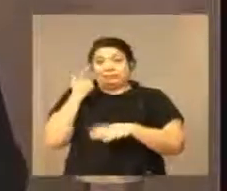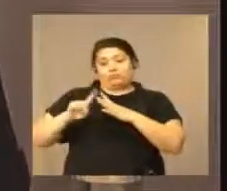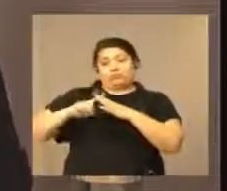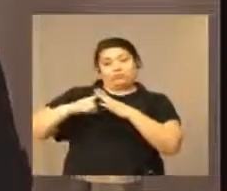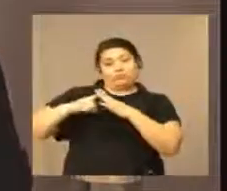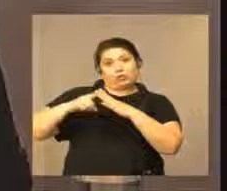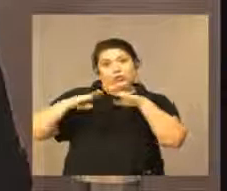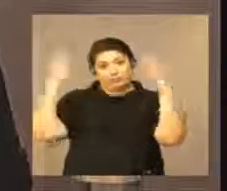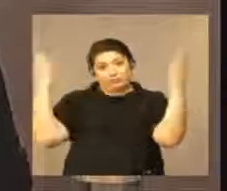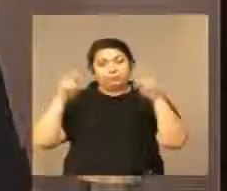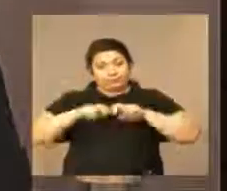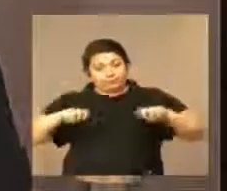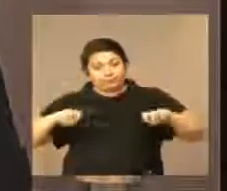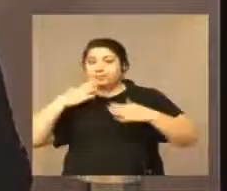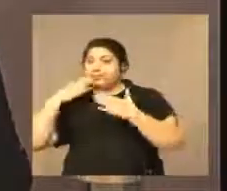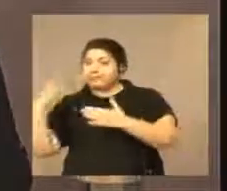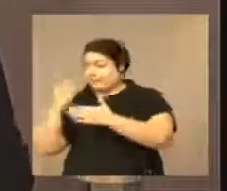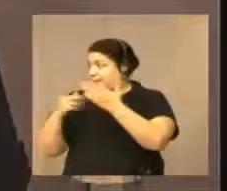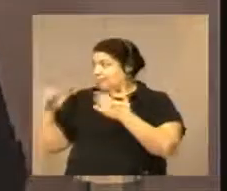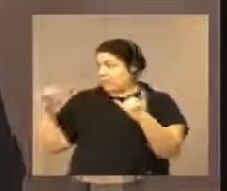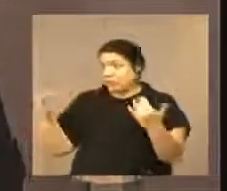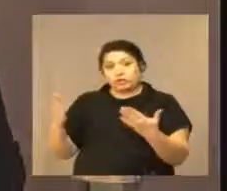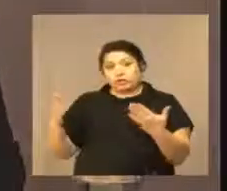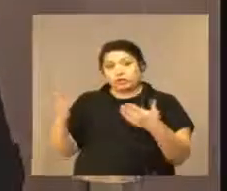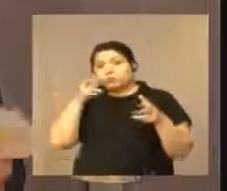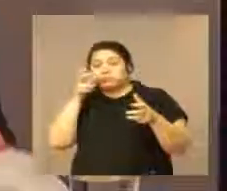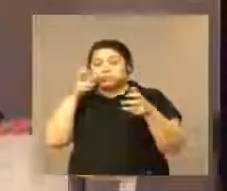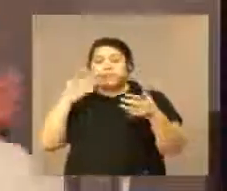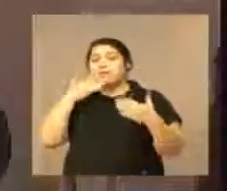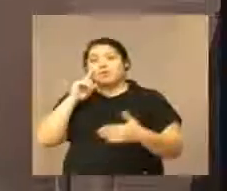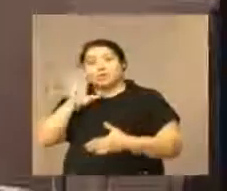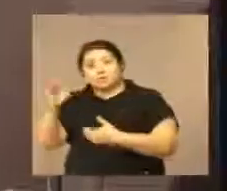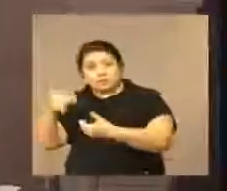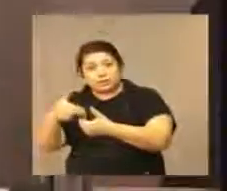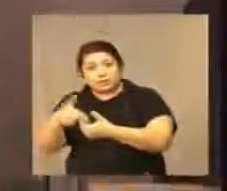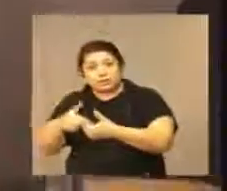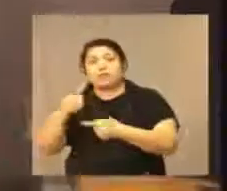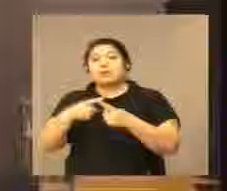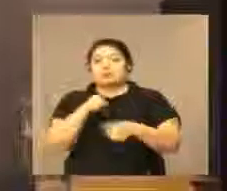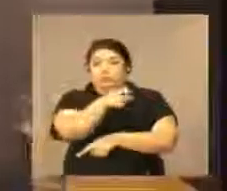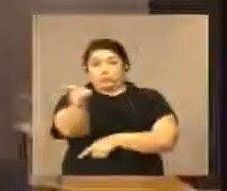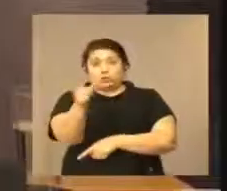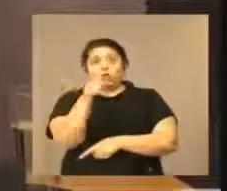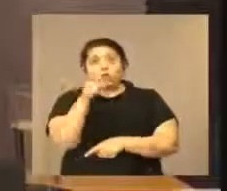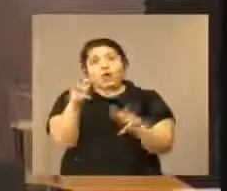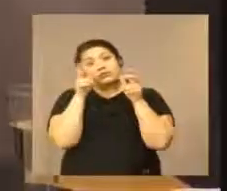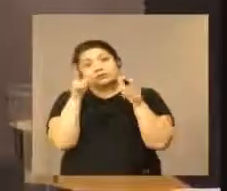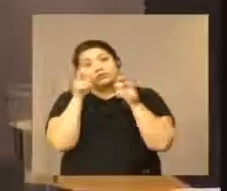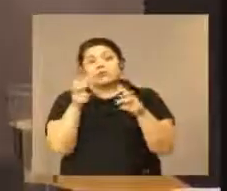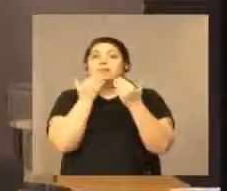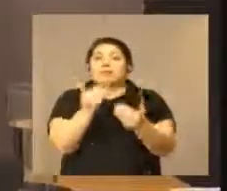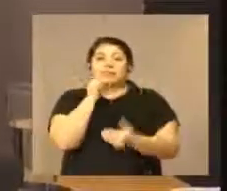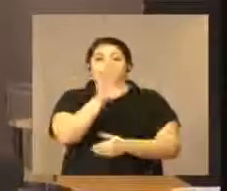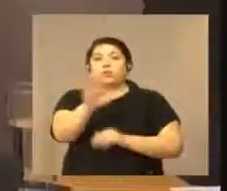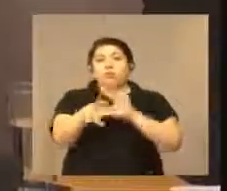still here. And for your valuable participation, and to you at the audience for logging in